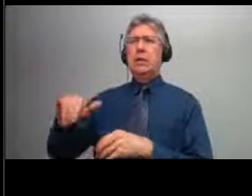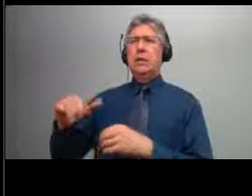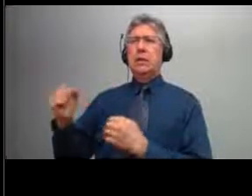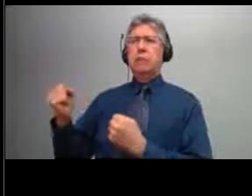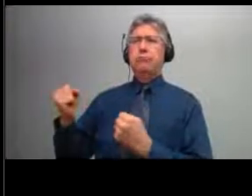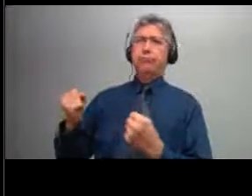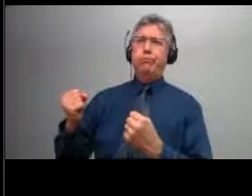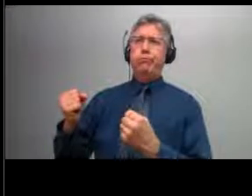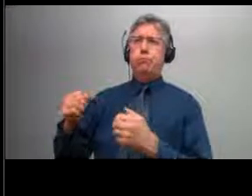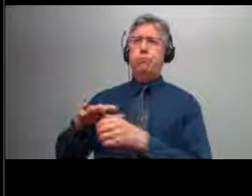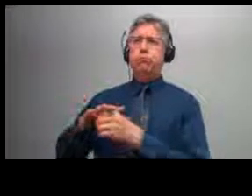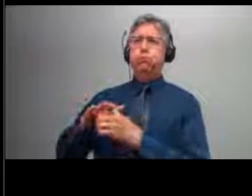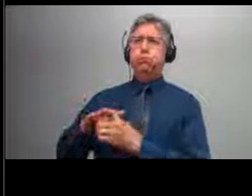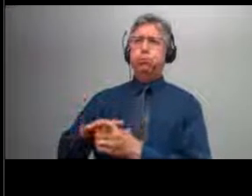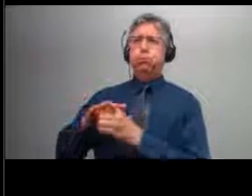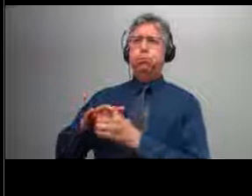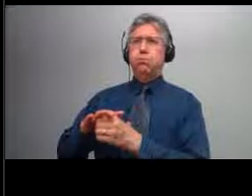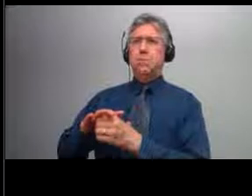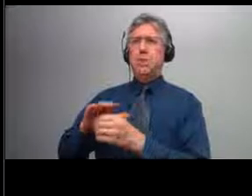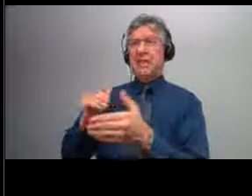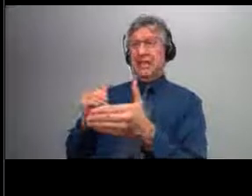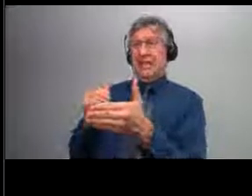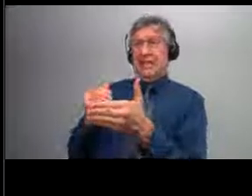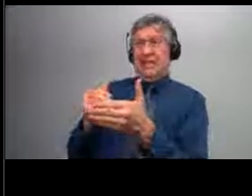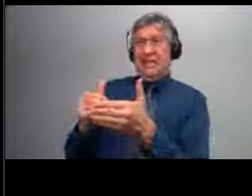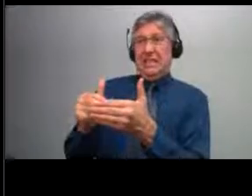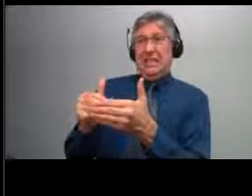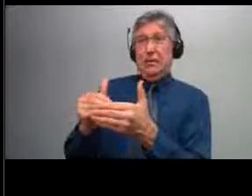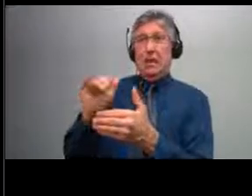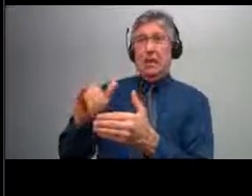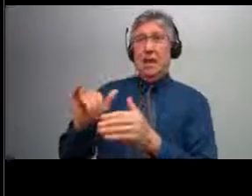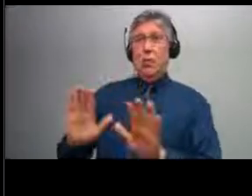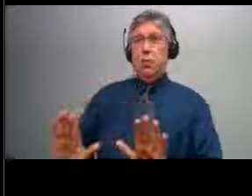comes right at the south wall at the